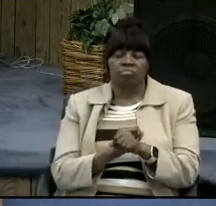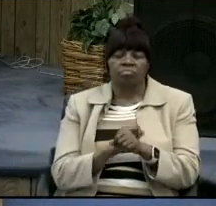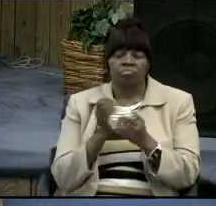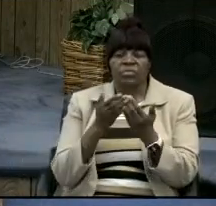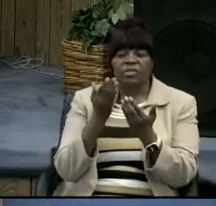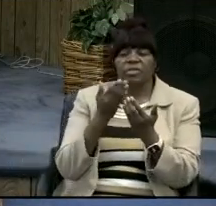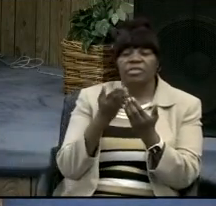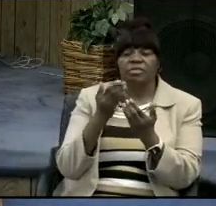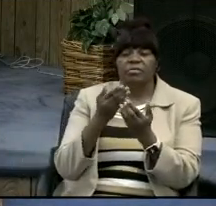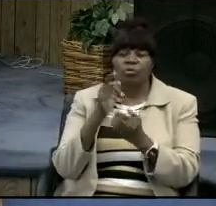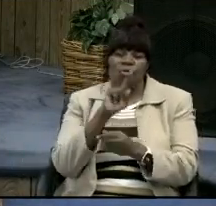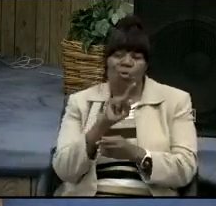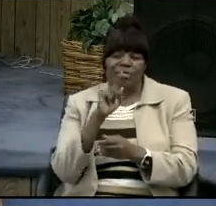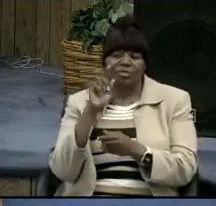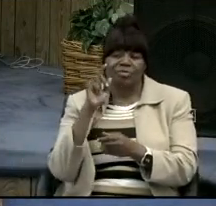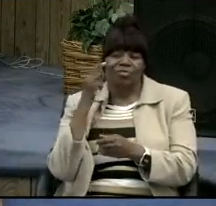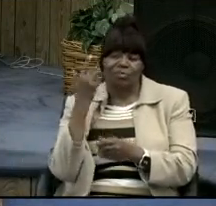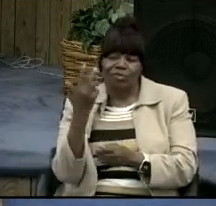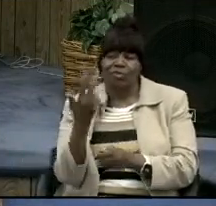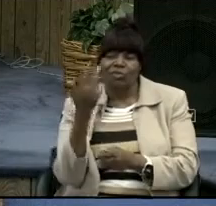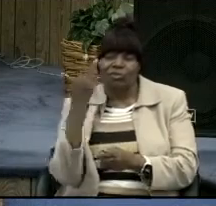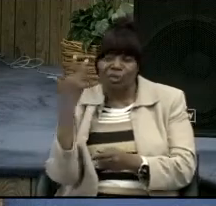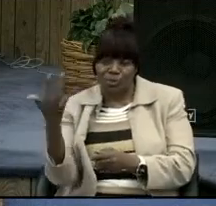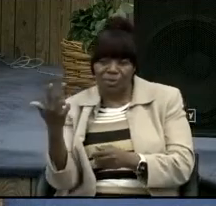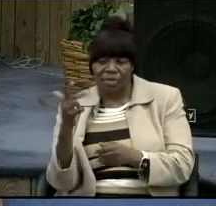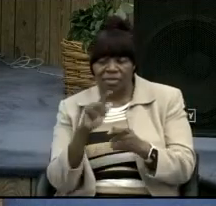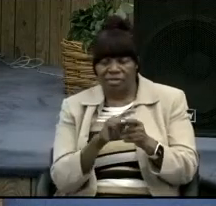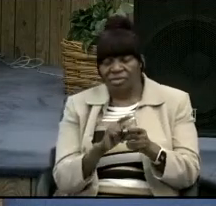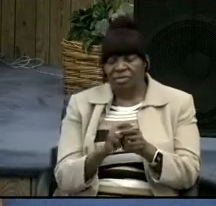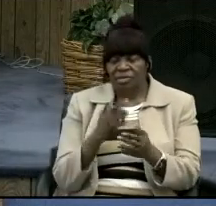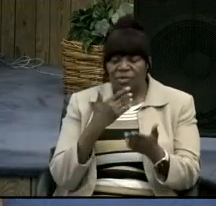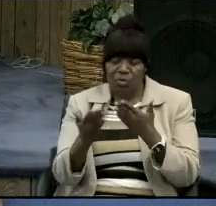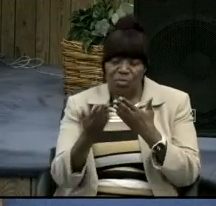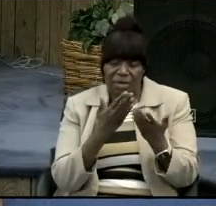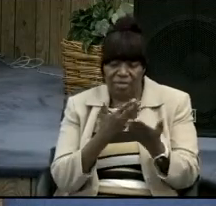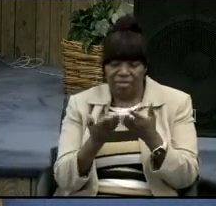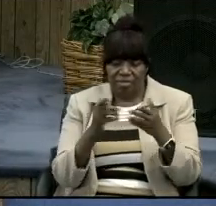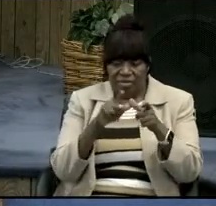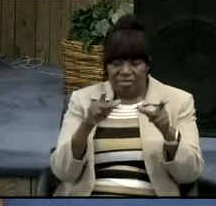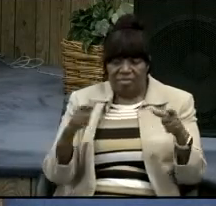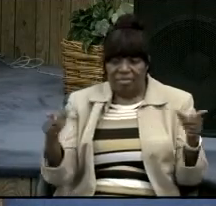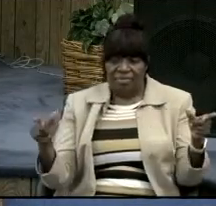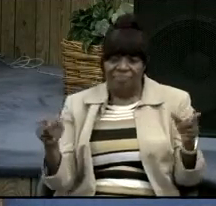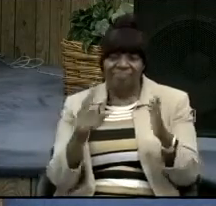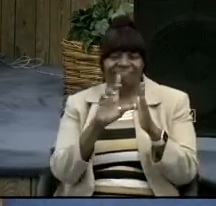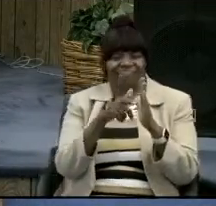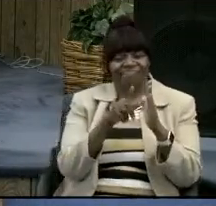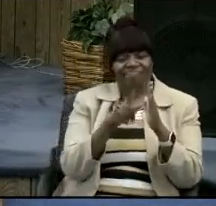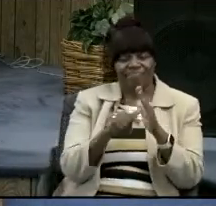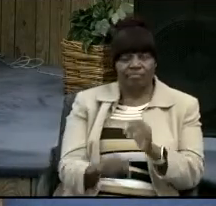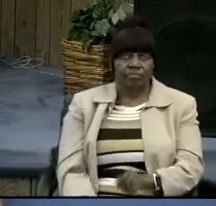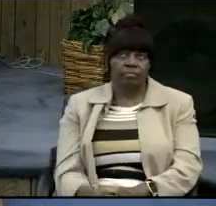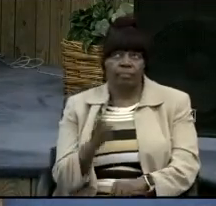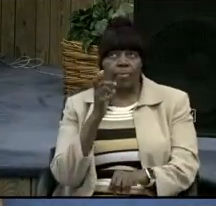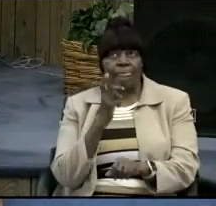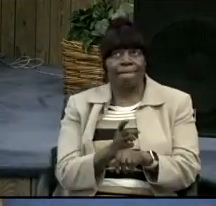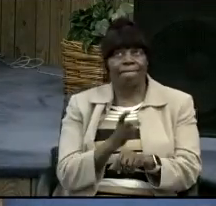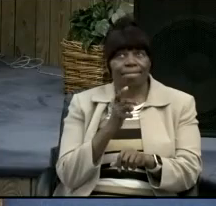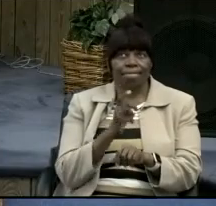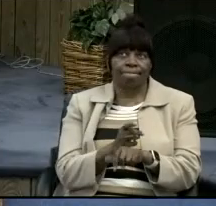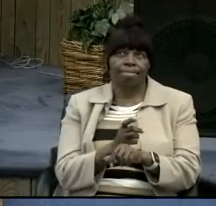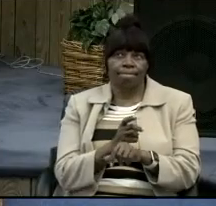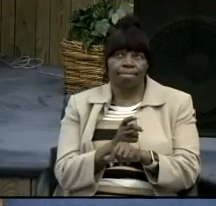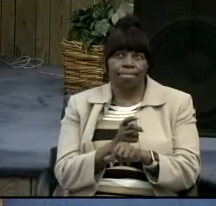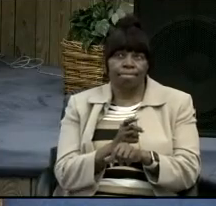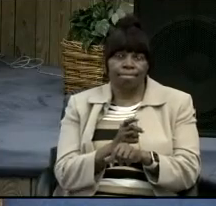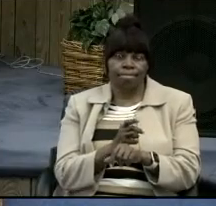earlier, between 1, 2, 3 years old. They pick up language no matter what it is. Yet later on in life, they have trouble with foreign